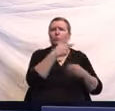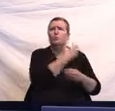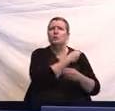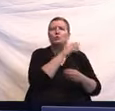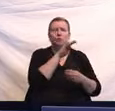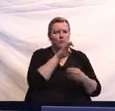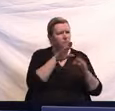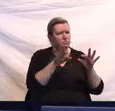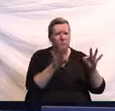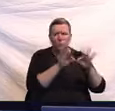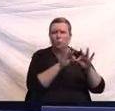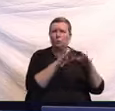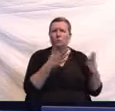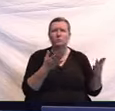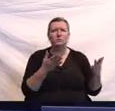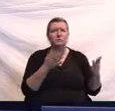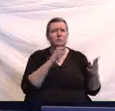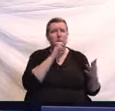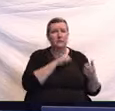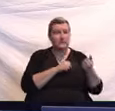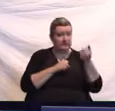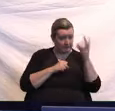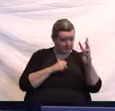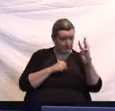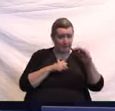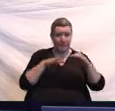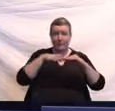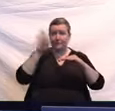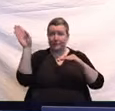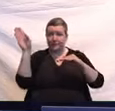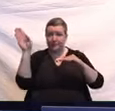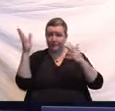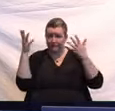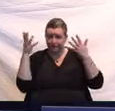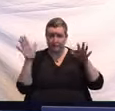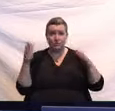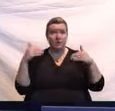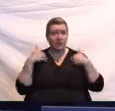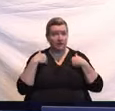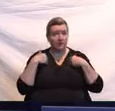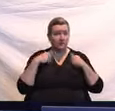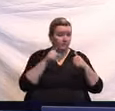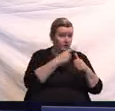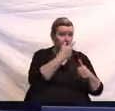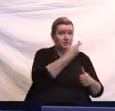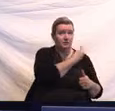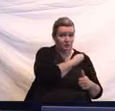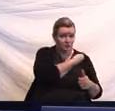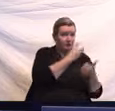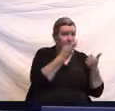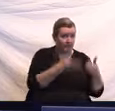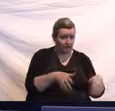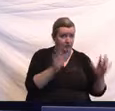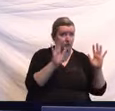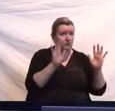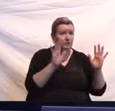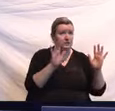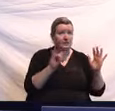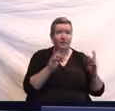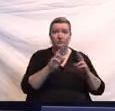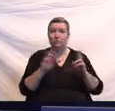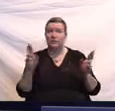aged 16 and older who have received their primary vaccination series are now eligible for